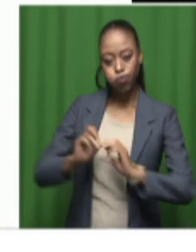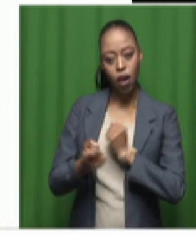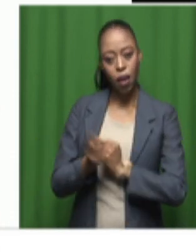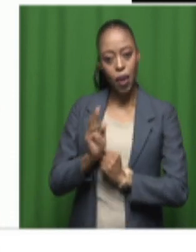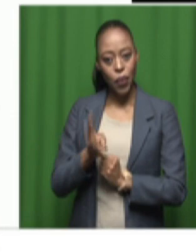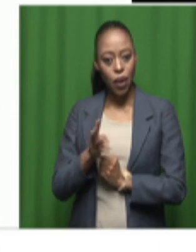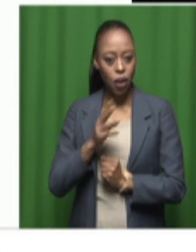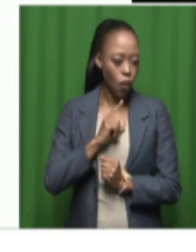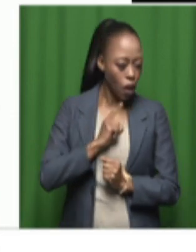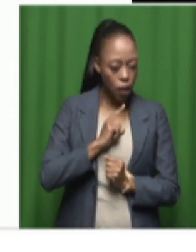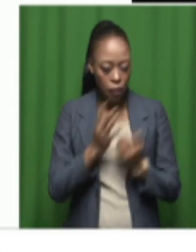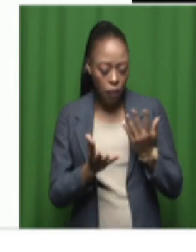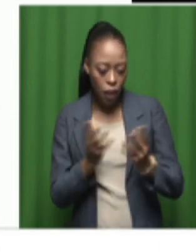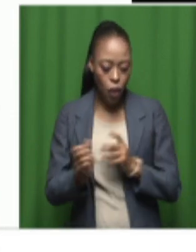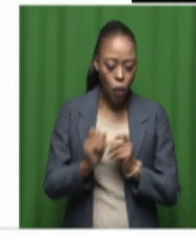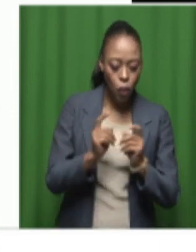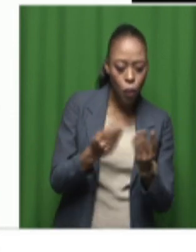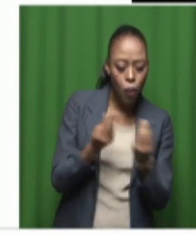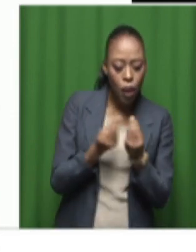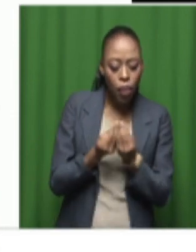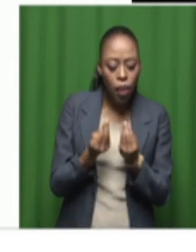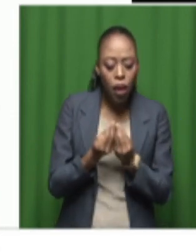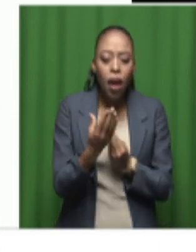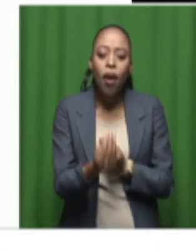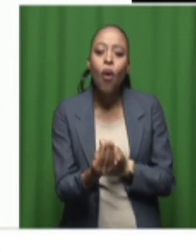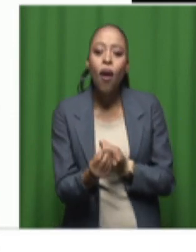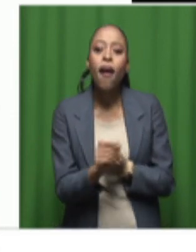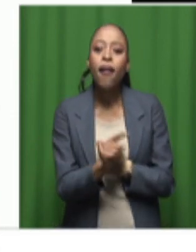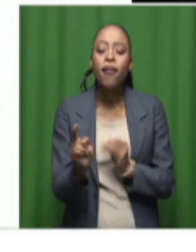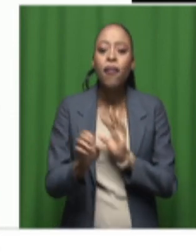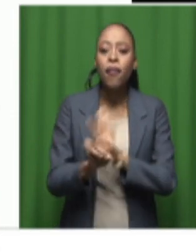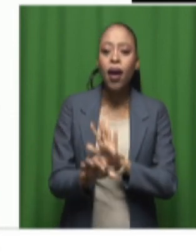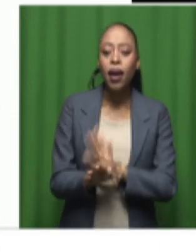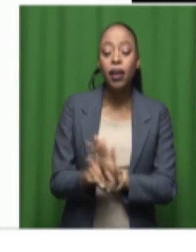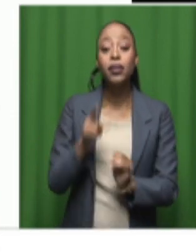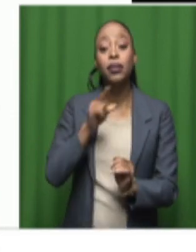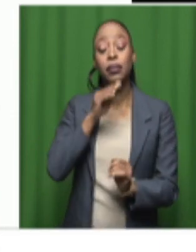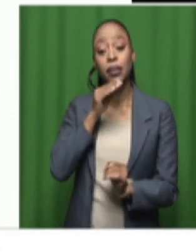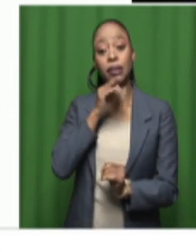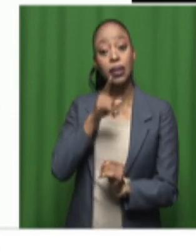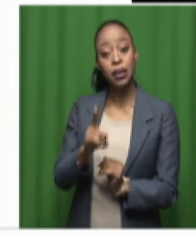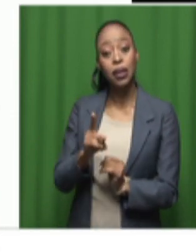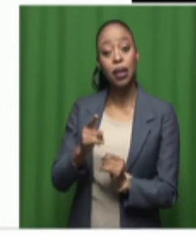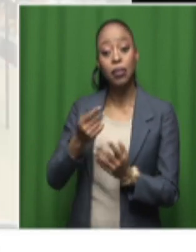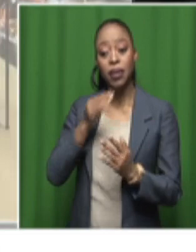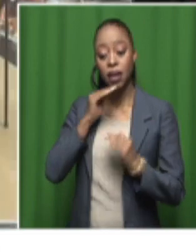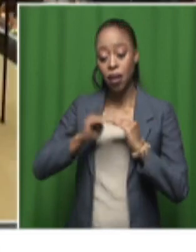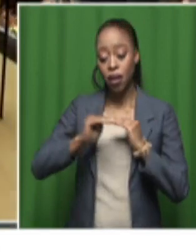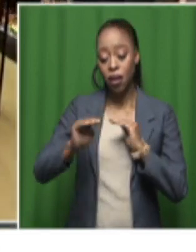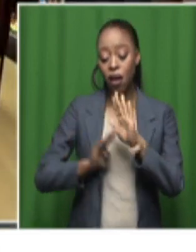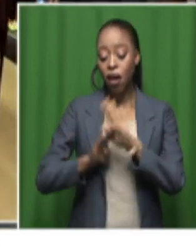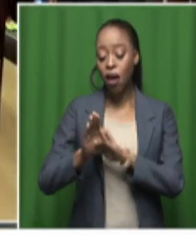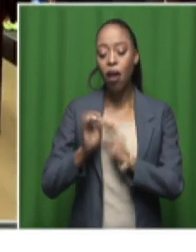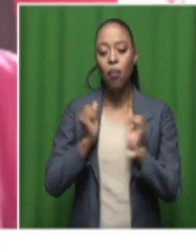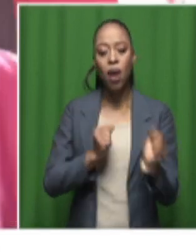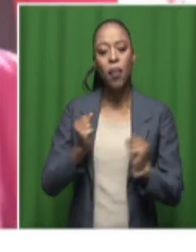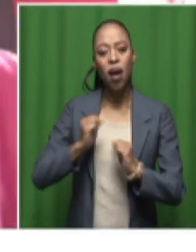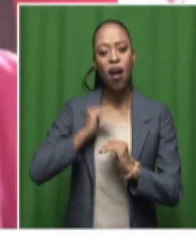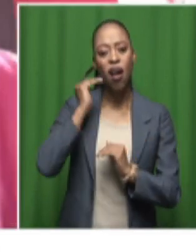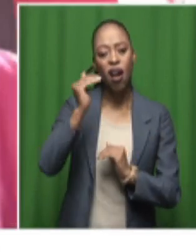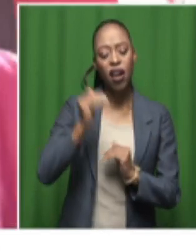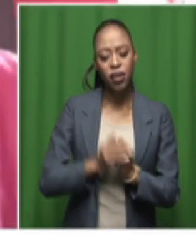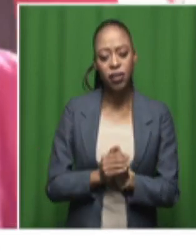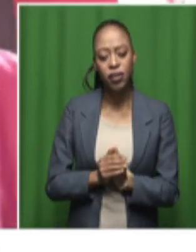any opportunistic factors playing in the market that is actually keeping prices high. I like that. That